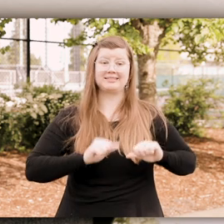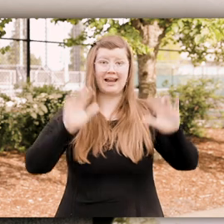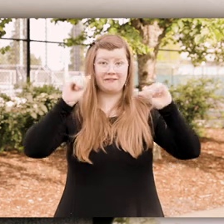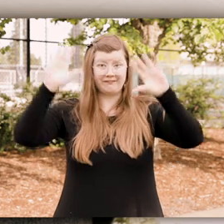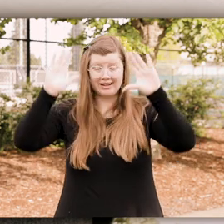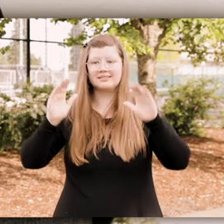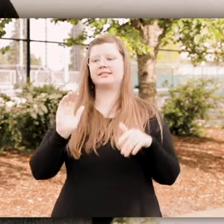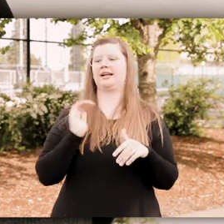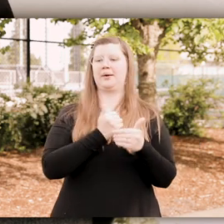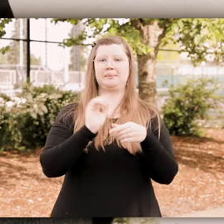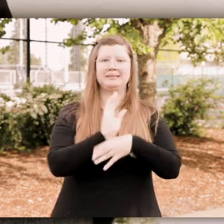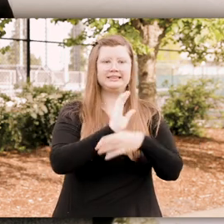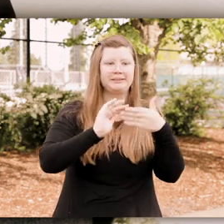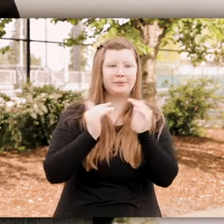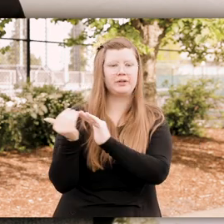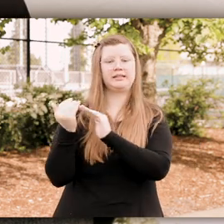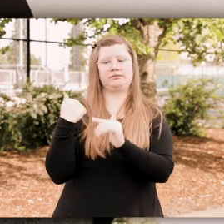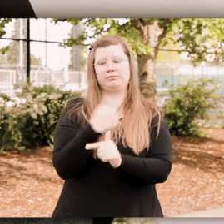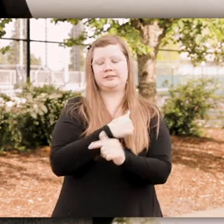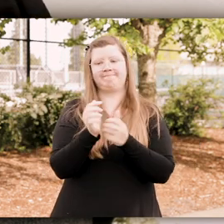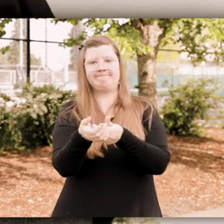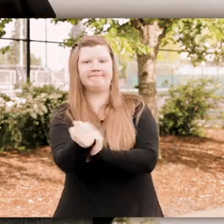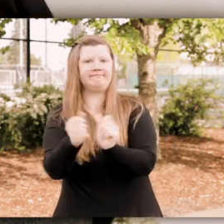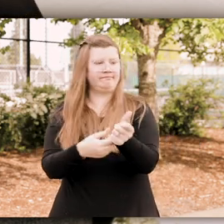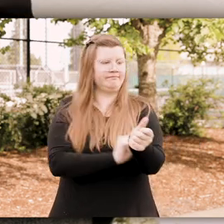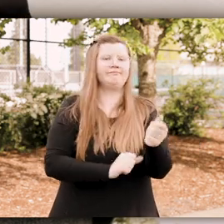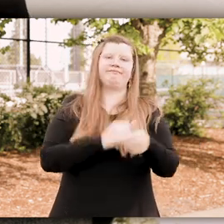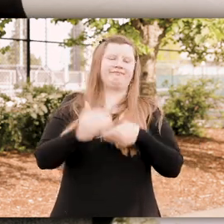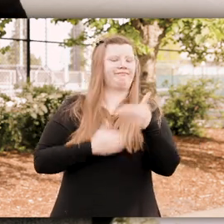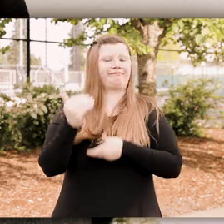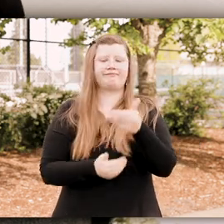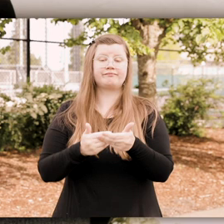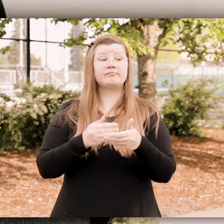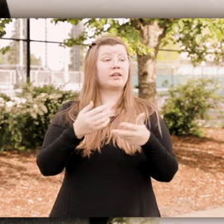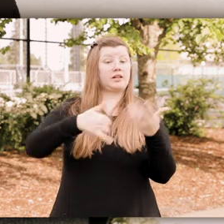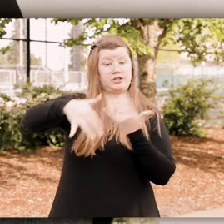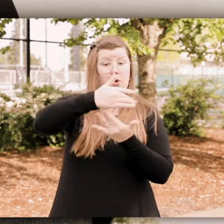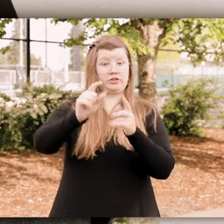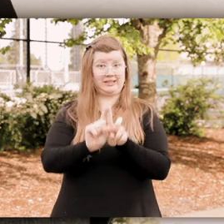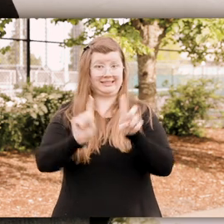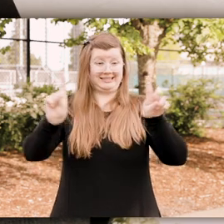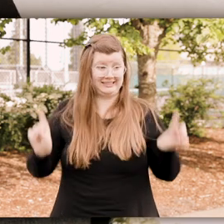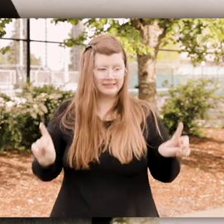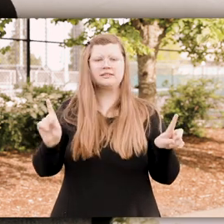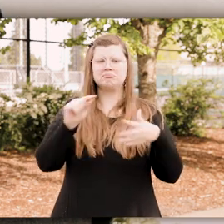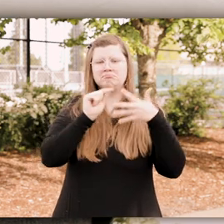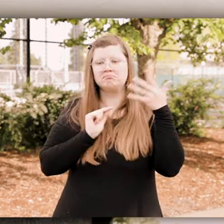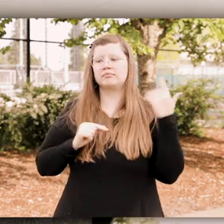all made and the diligence we've shown in social distancing, our state is